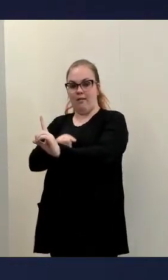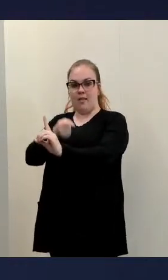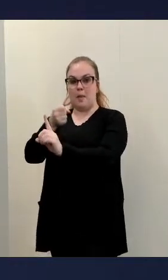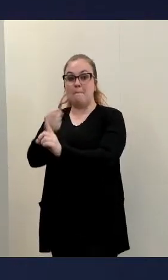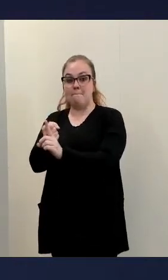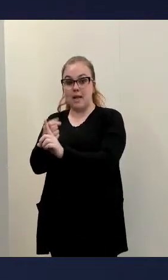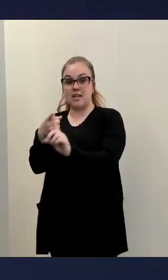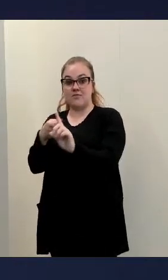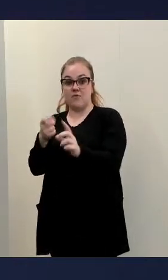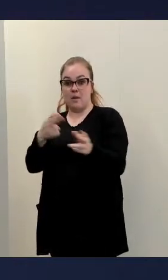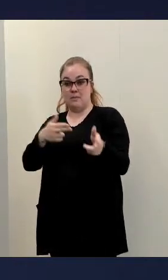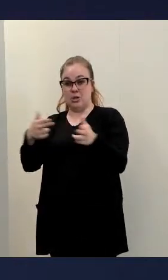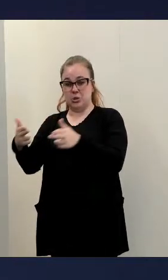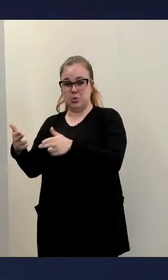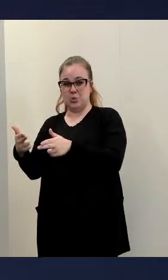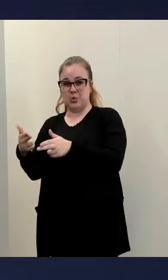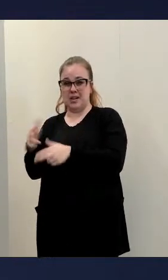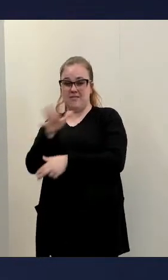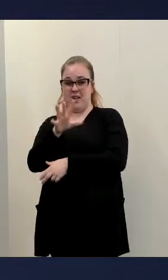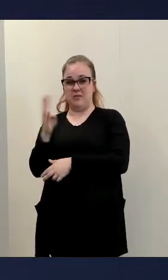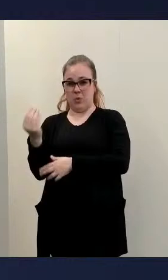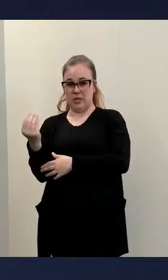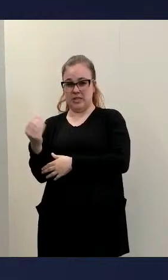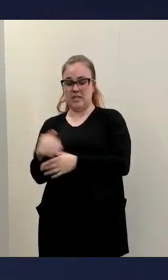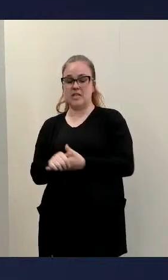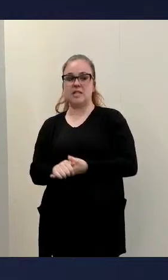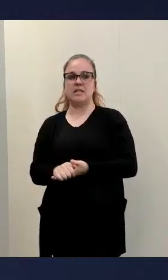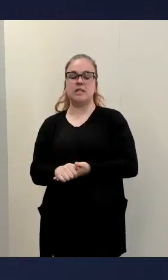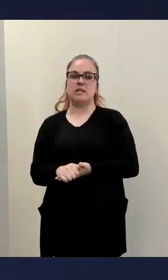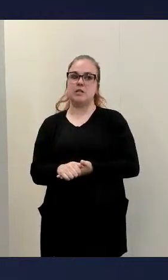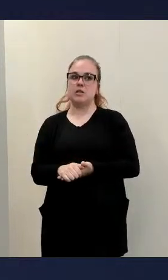impacted by the massacre at 514,